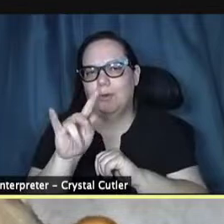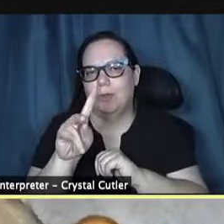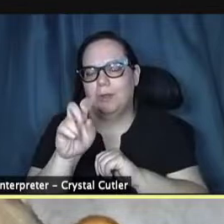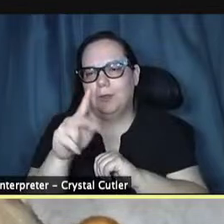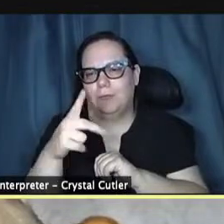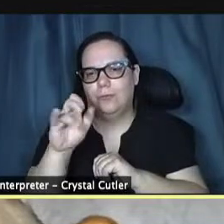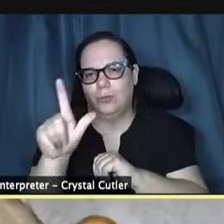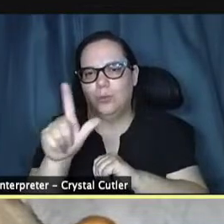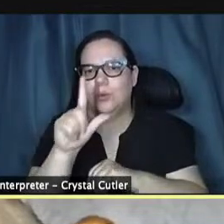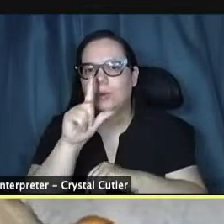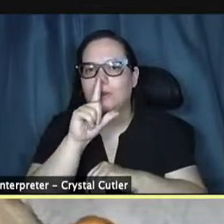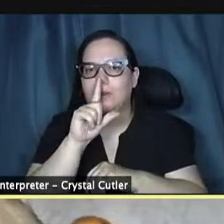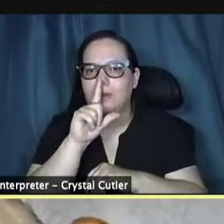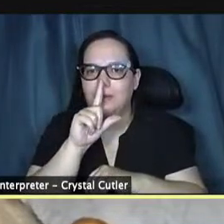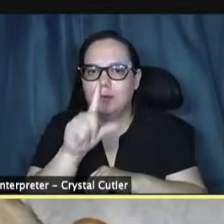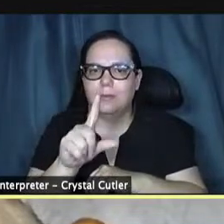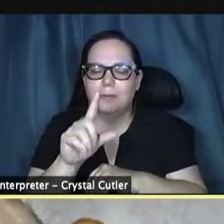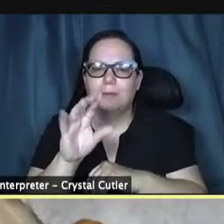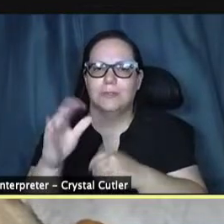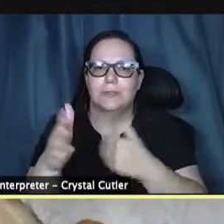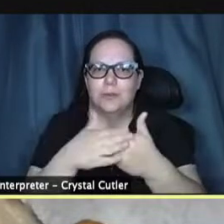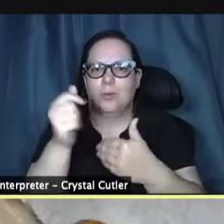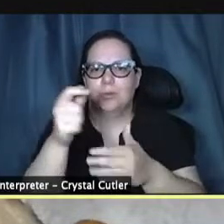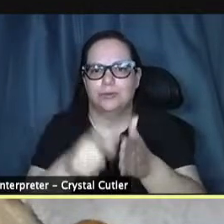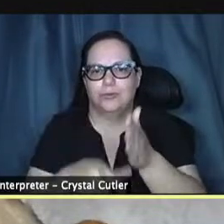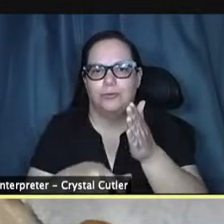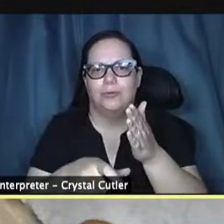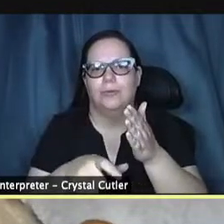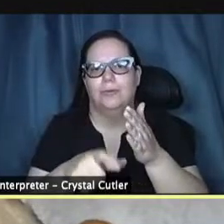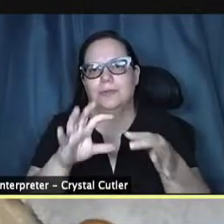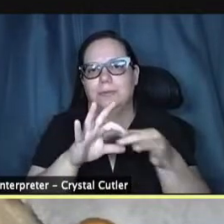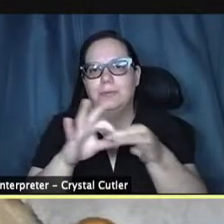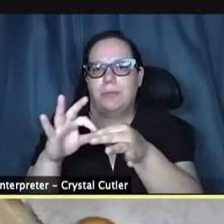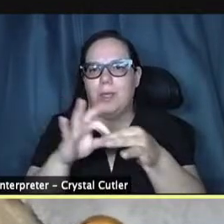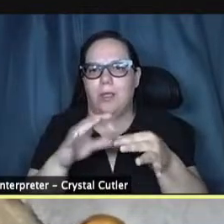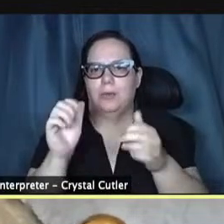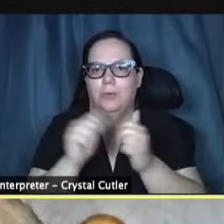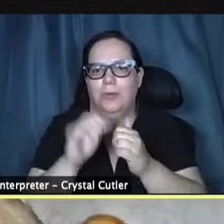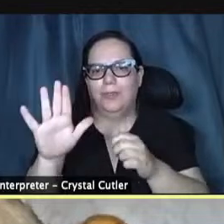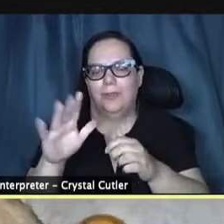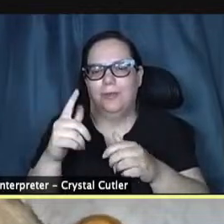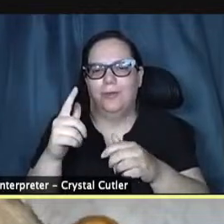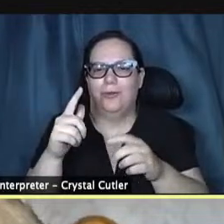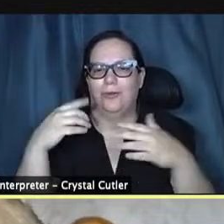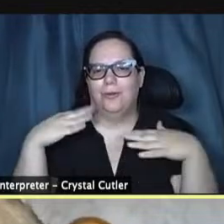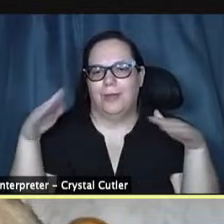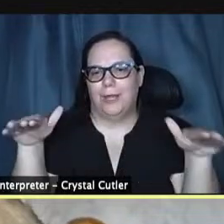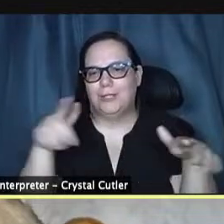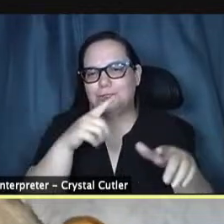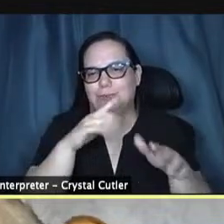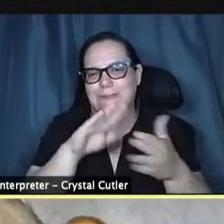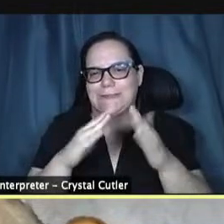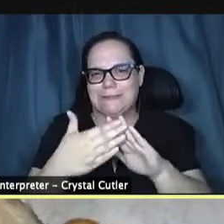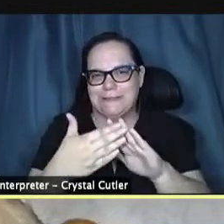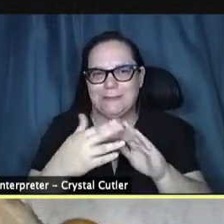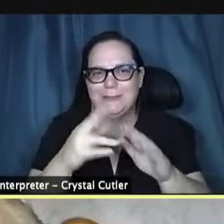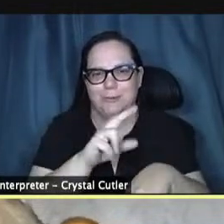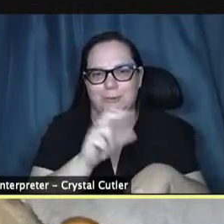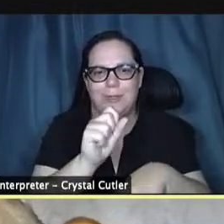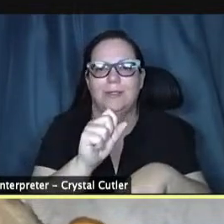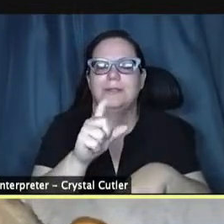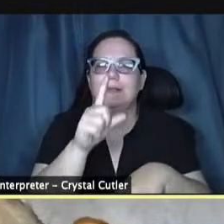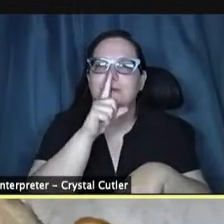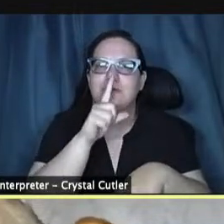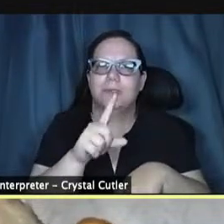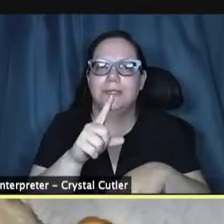United States. Now, in the previous decade, Liverpool had changed the world by exporting the Beatles. In 1971, a